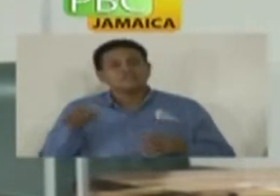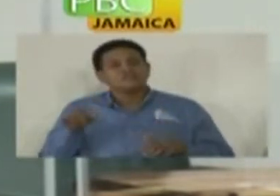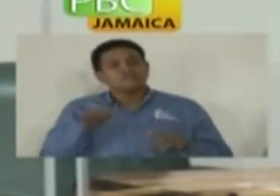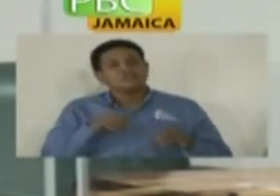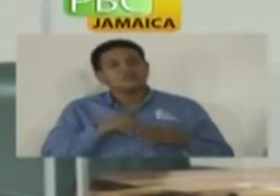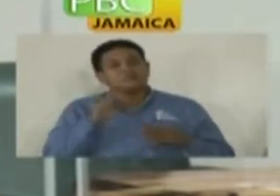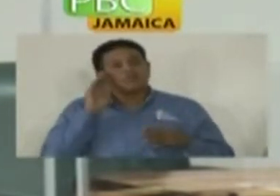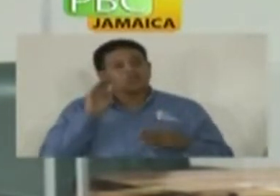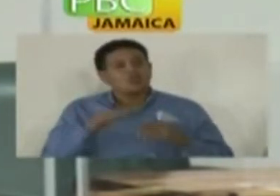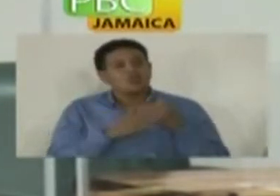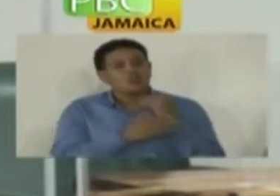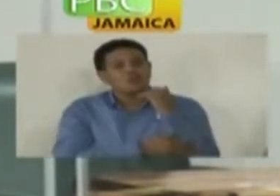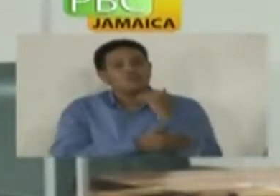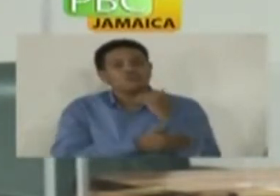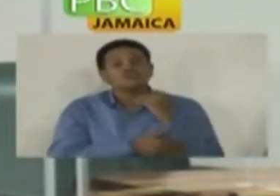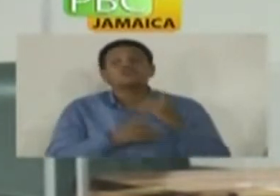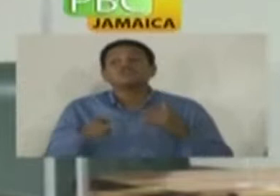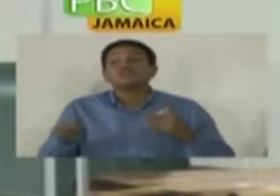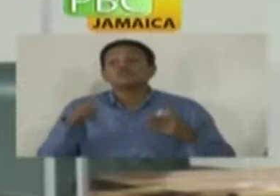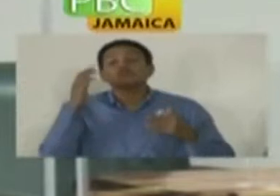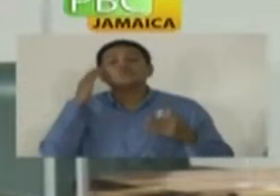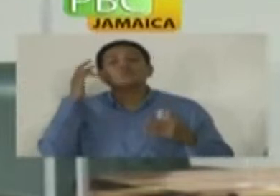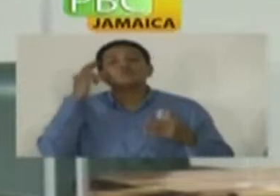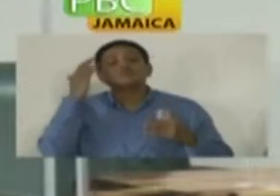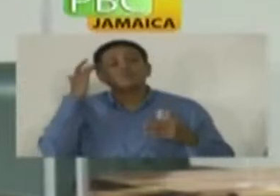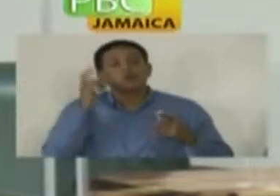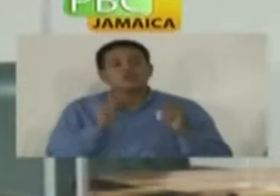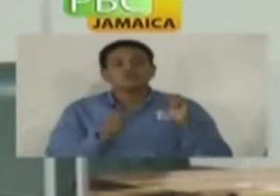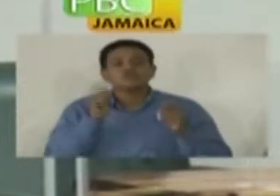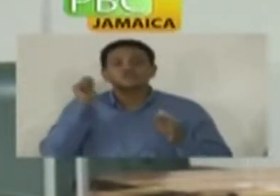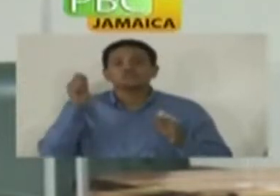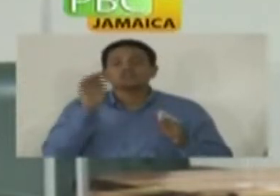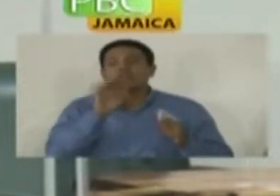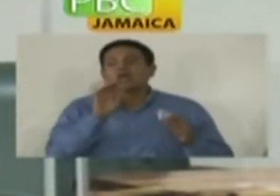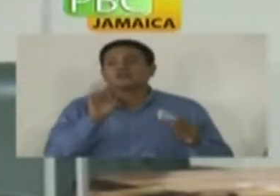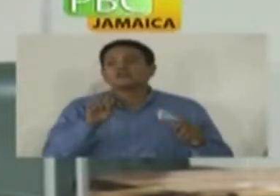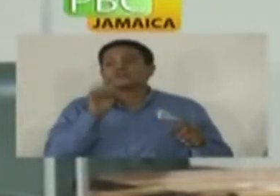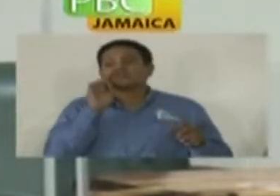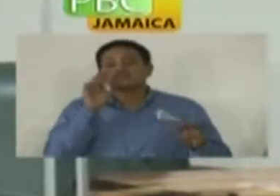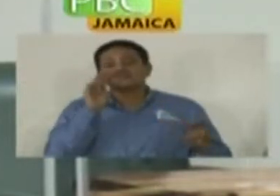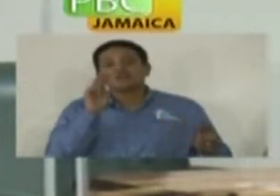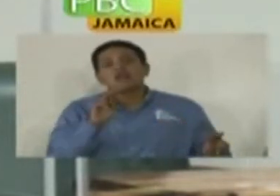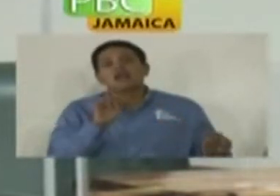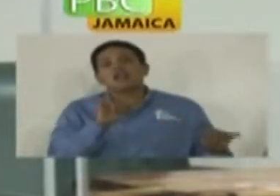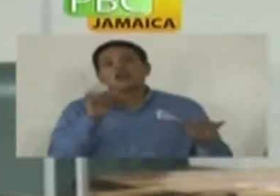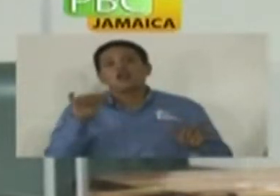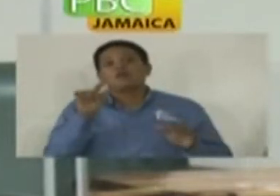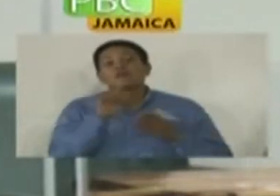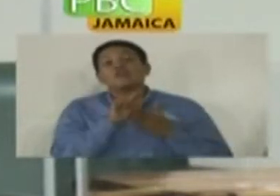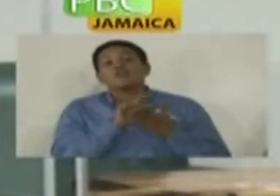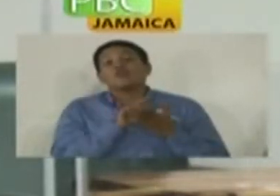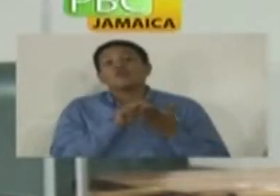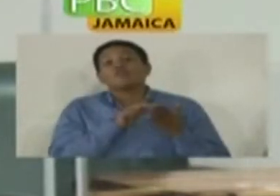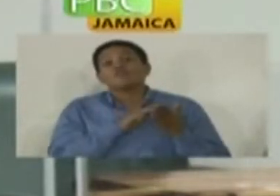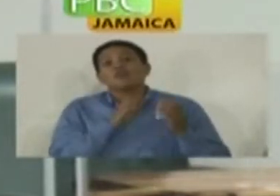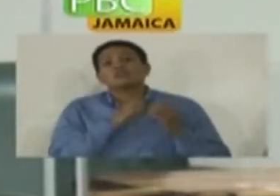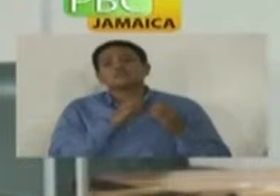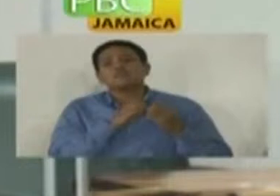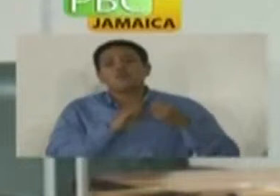country, their lordships see no reason why Trinidad and Tobago should regard the common law rule as more